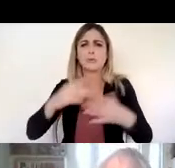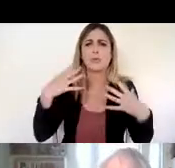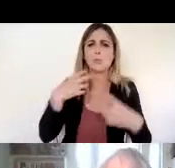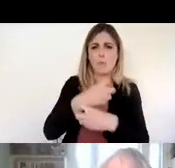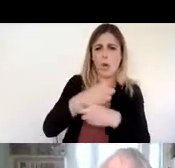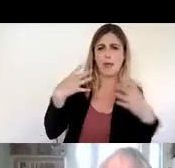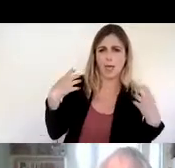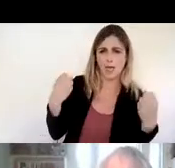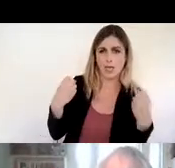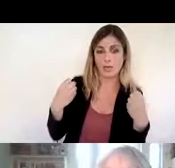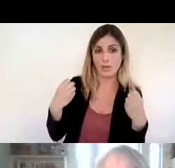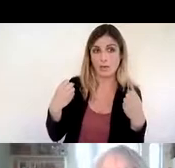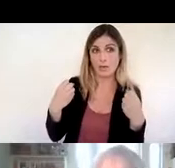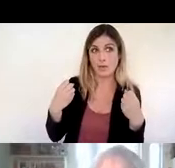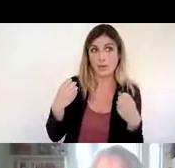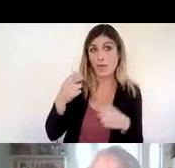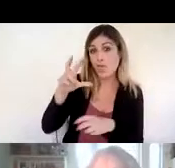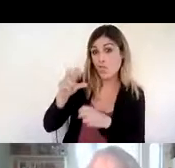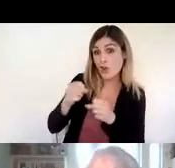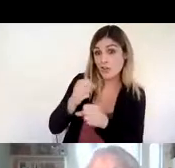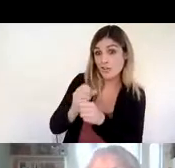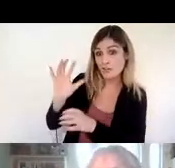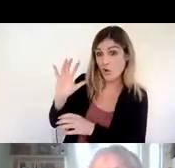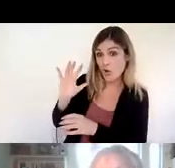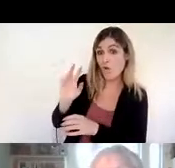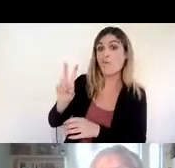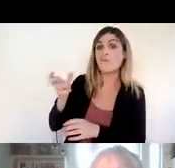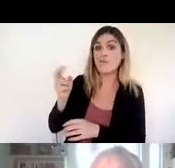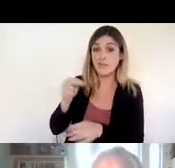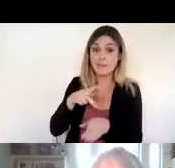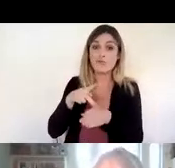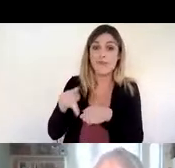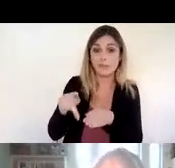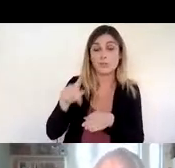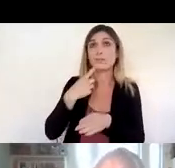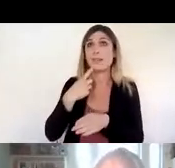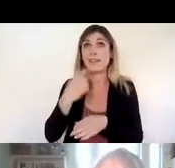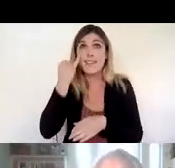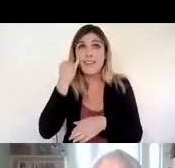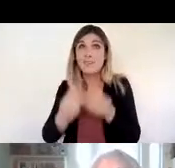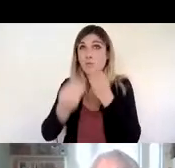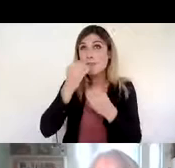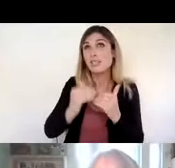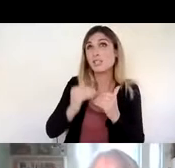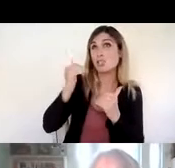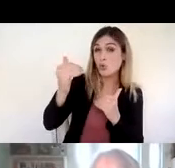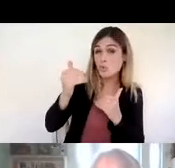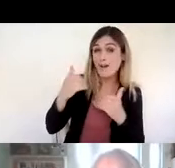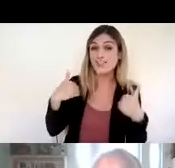decades ago, vegan health professionals, including me, suggested that eating too much protein, especially too much animal